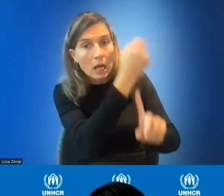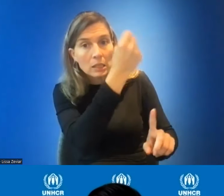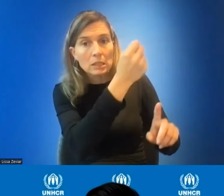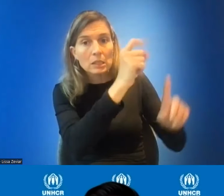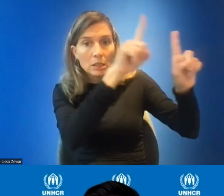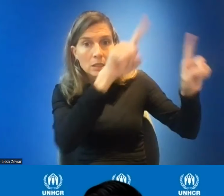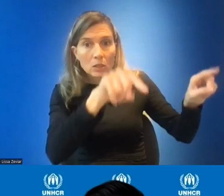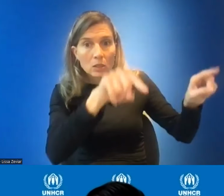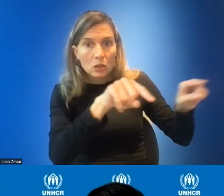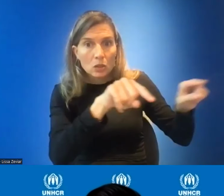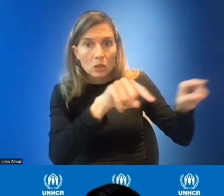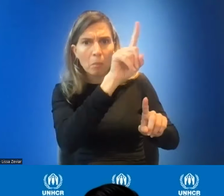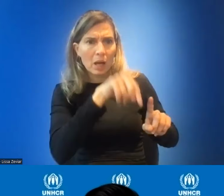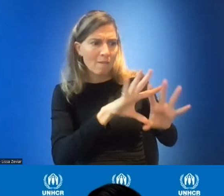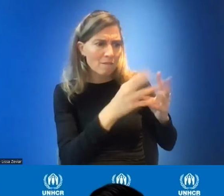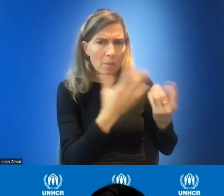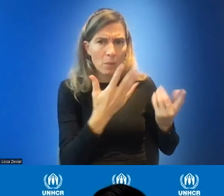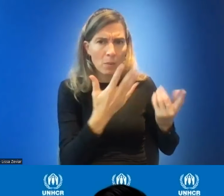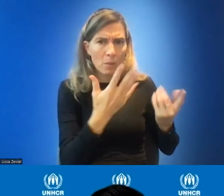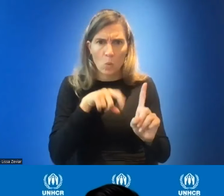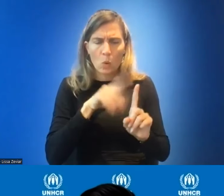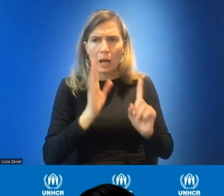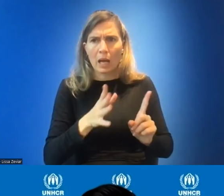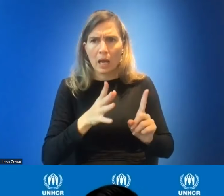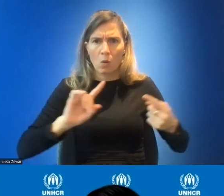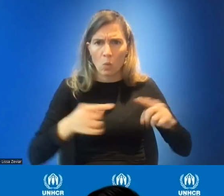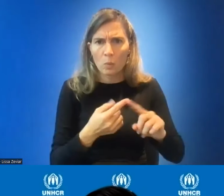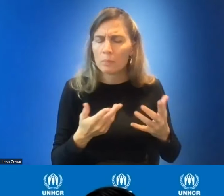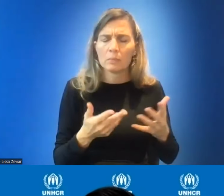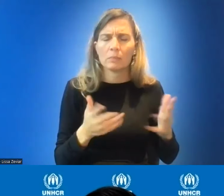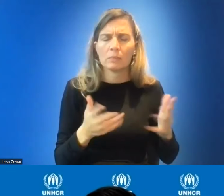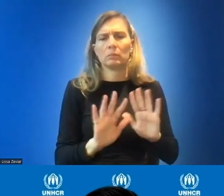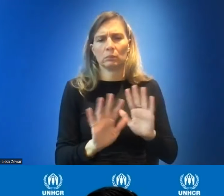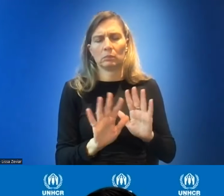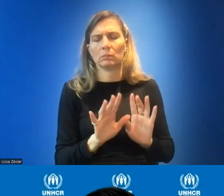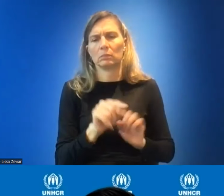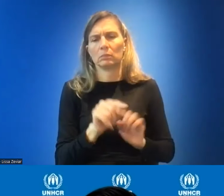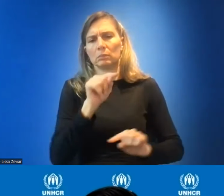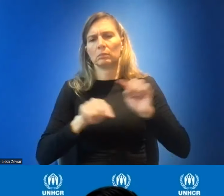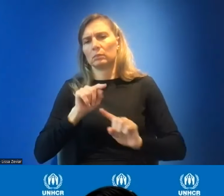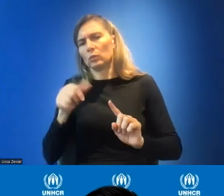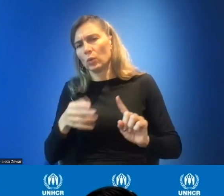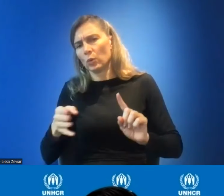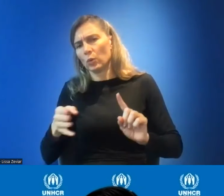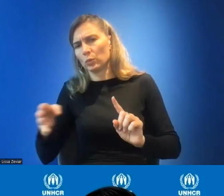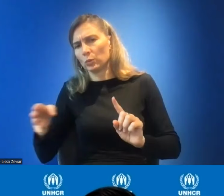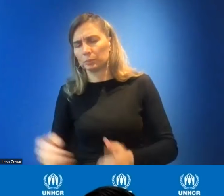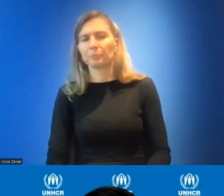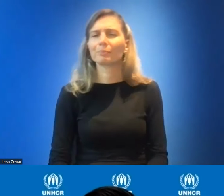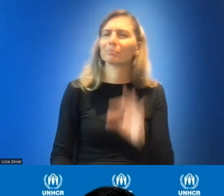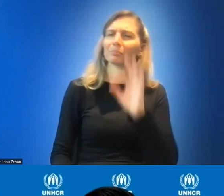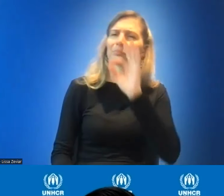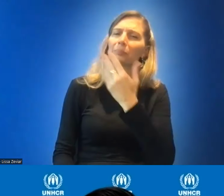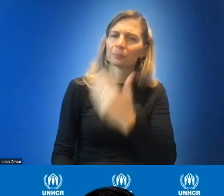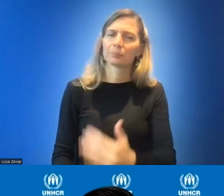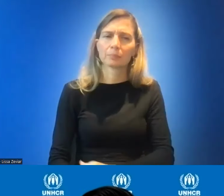you, Peter. Very good point. We go to another question, and I think this was referring to one of the mentions made by